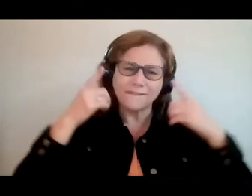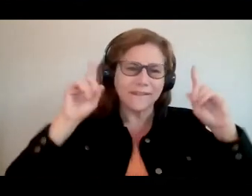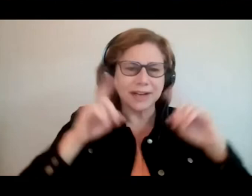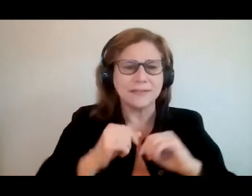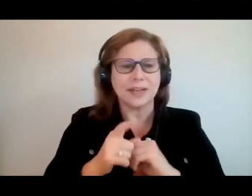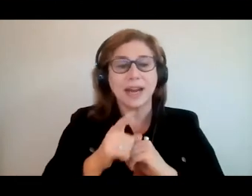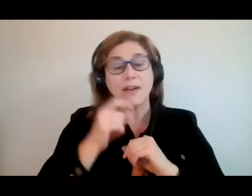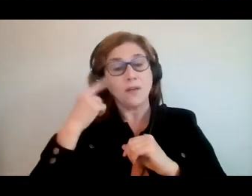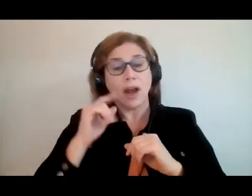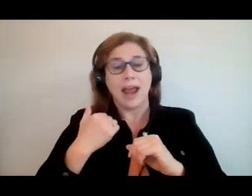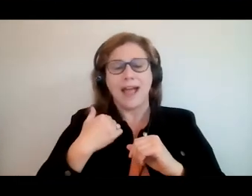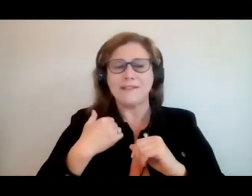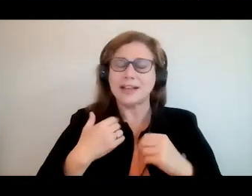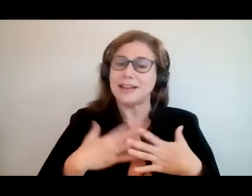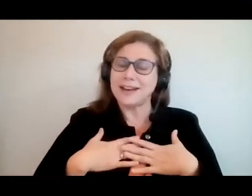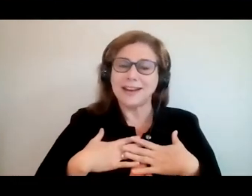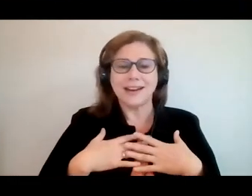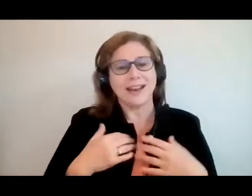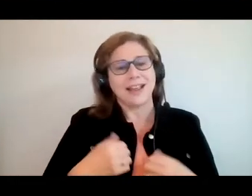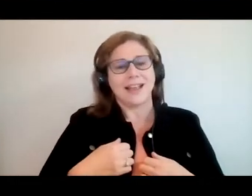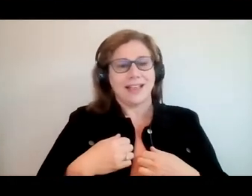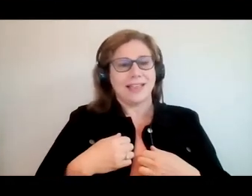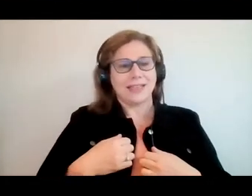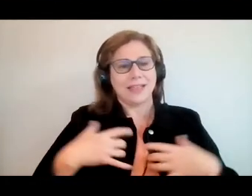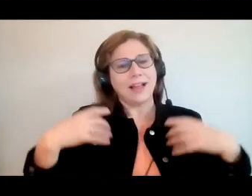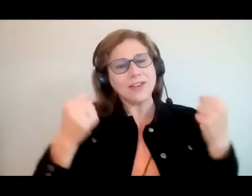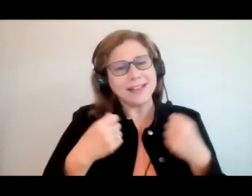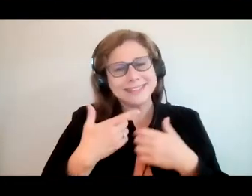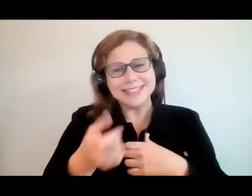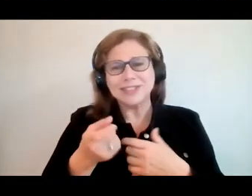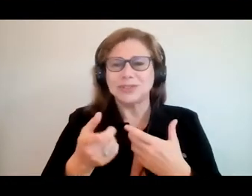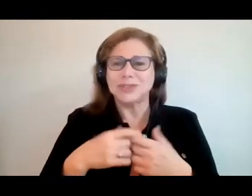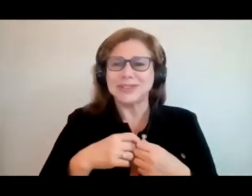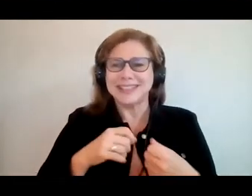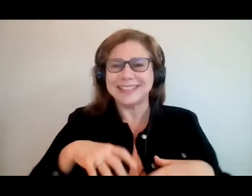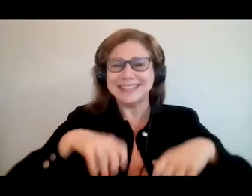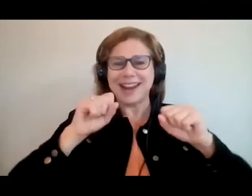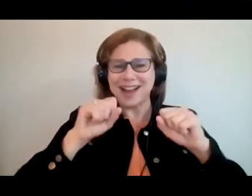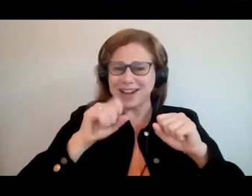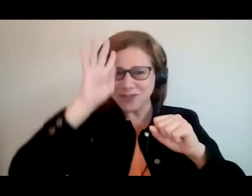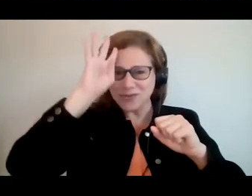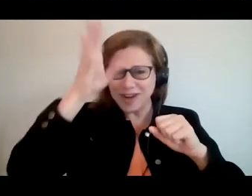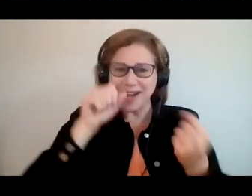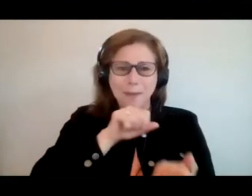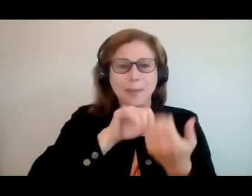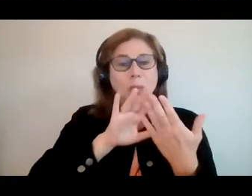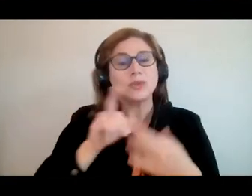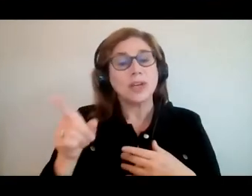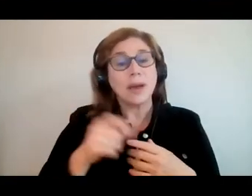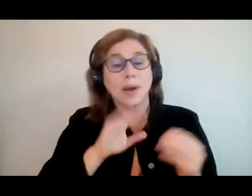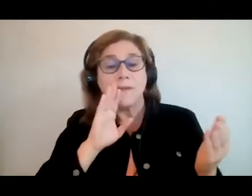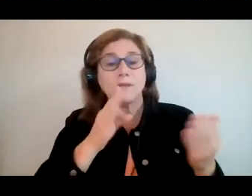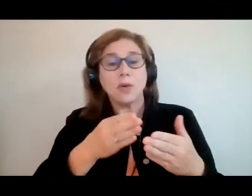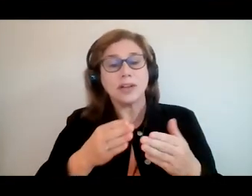for having the audacity to take on such a creative approach. But I wanted to focus for a minute on, you know, the